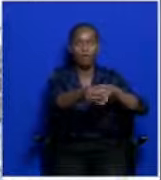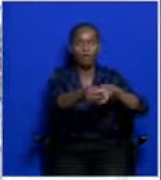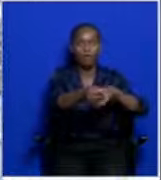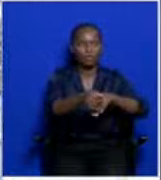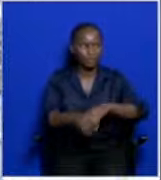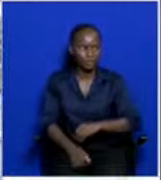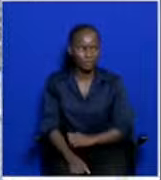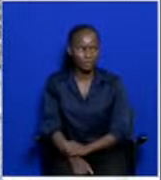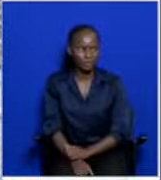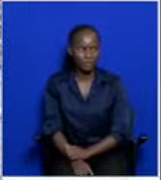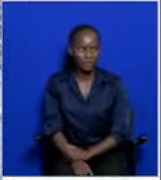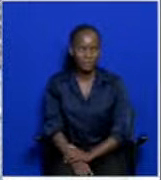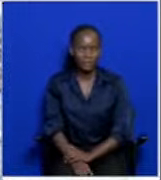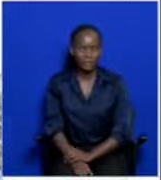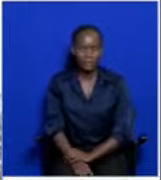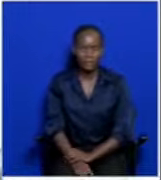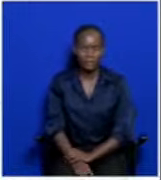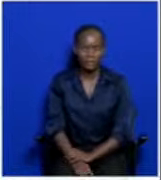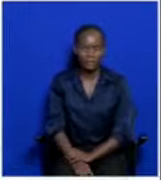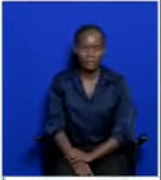So this photo,